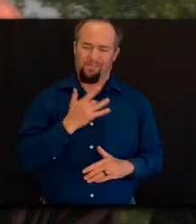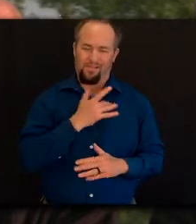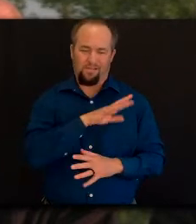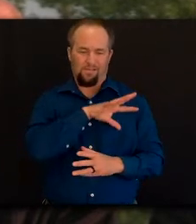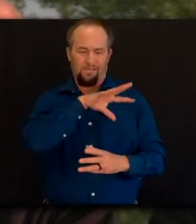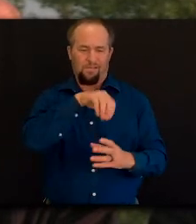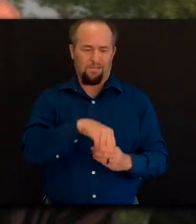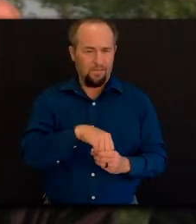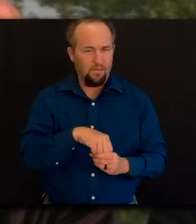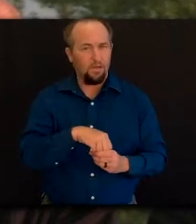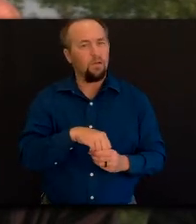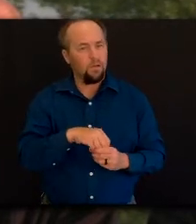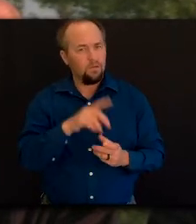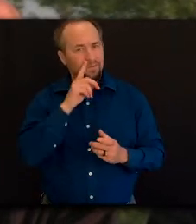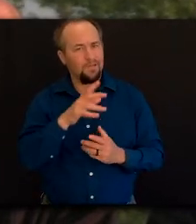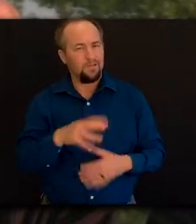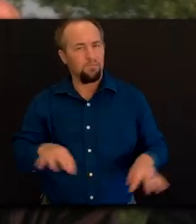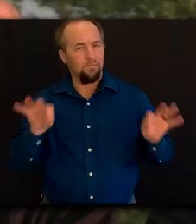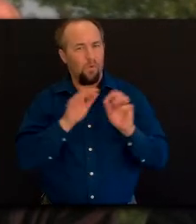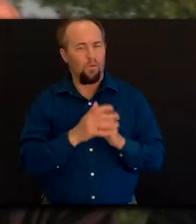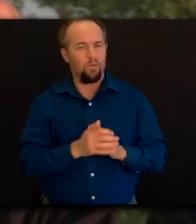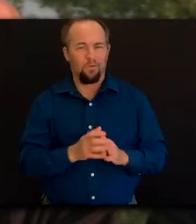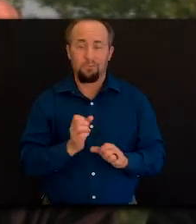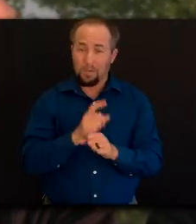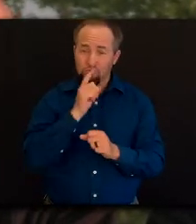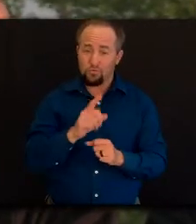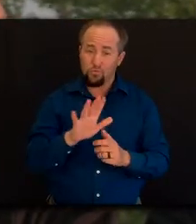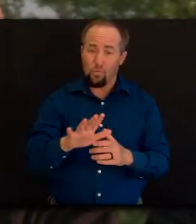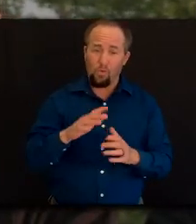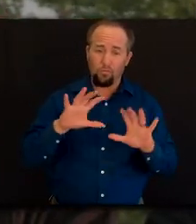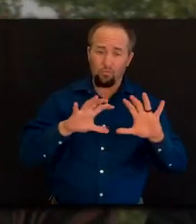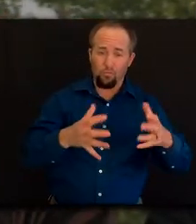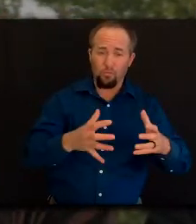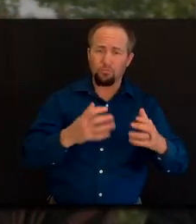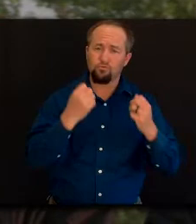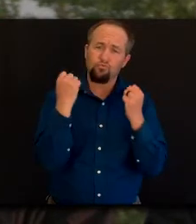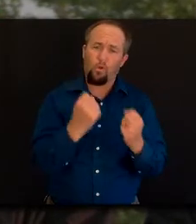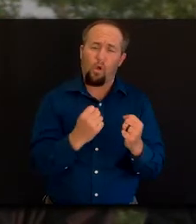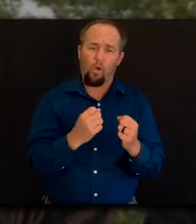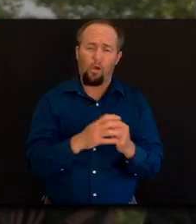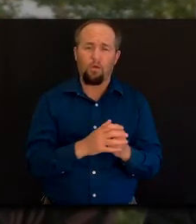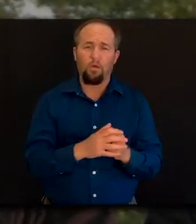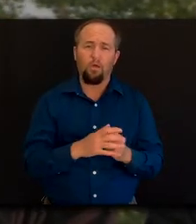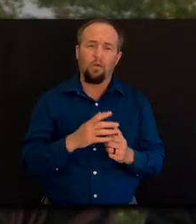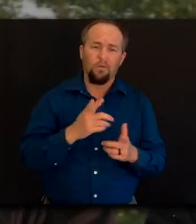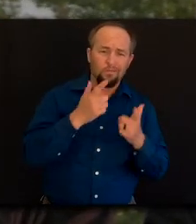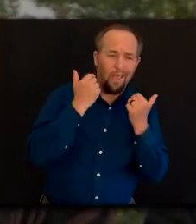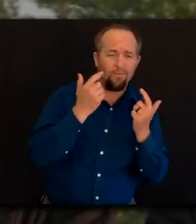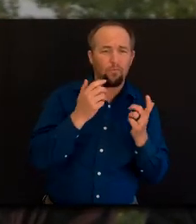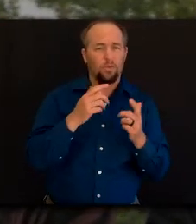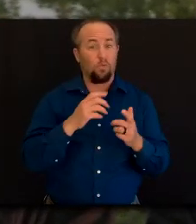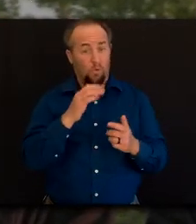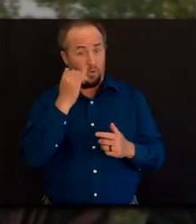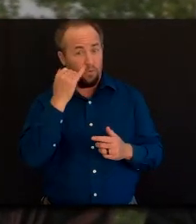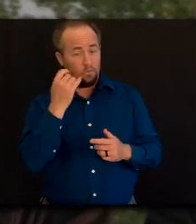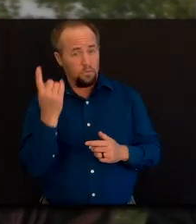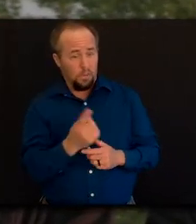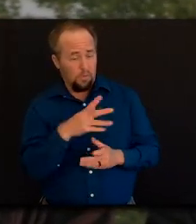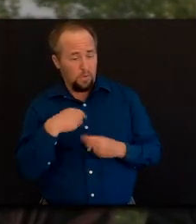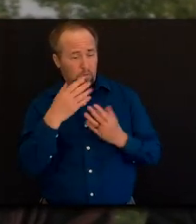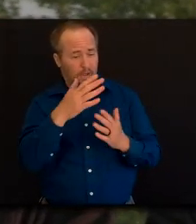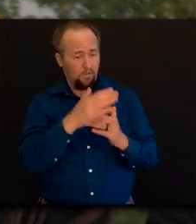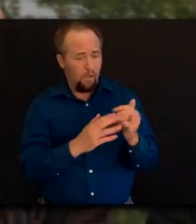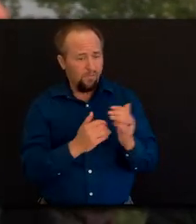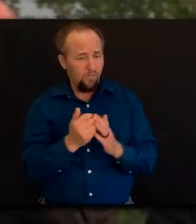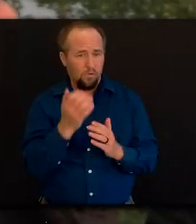is strong to laugh with in the good times and to comfort you if your sock gets a tear. As you head